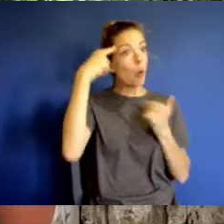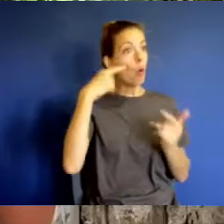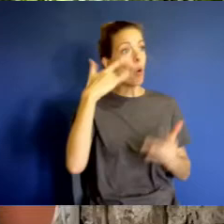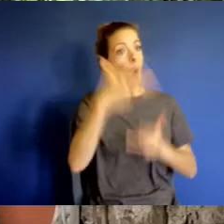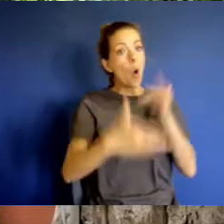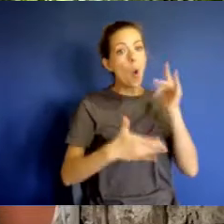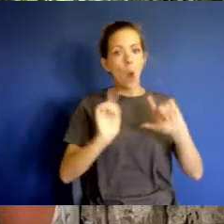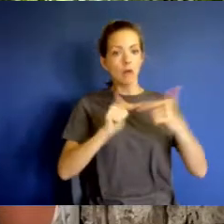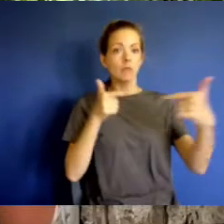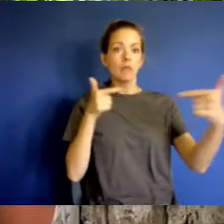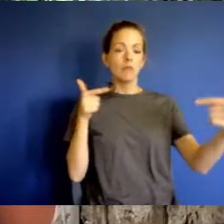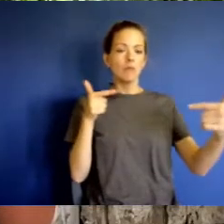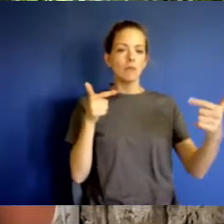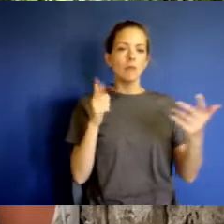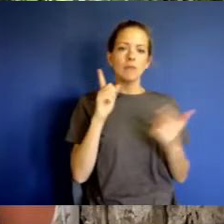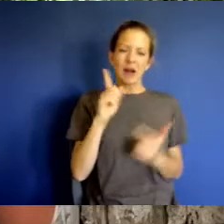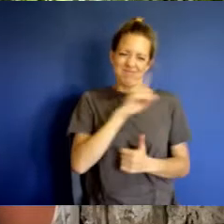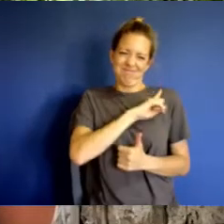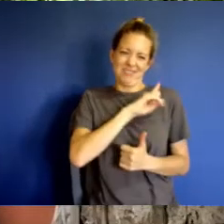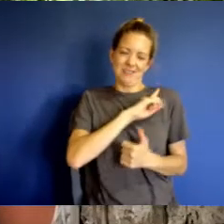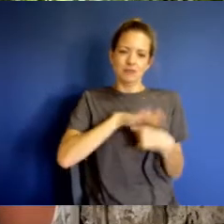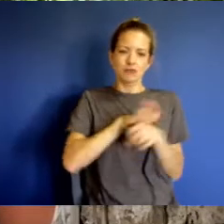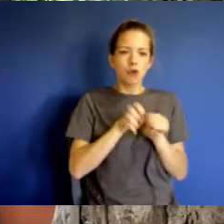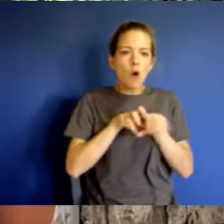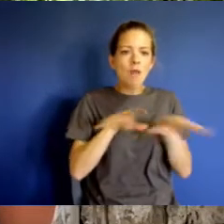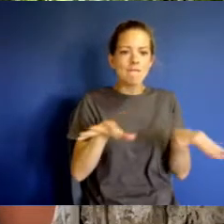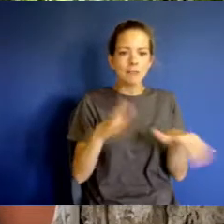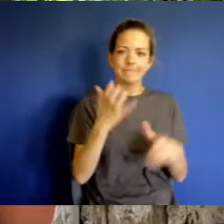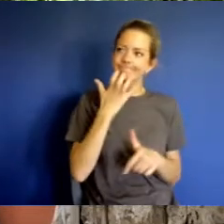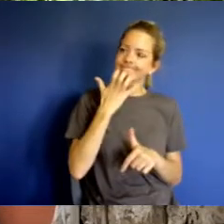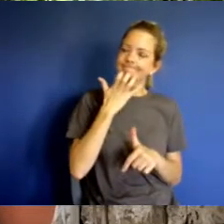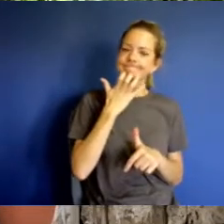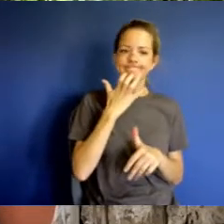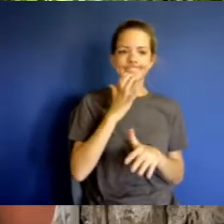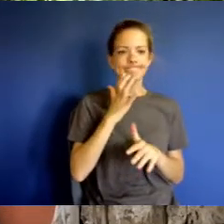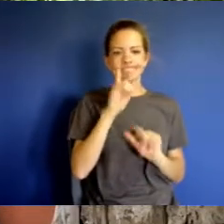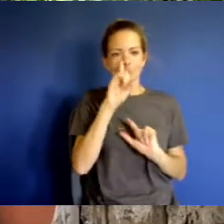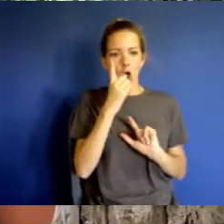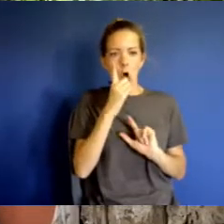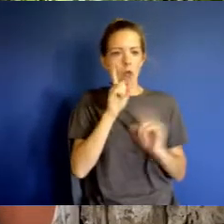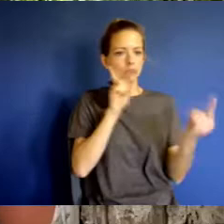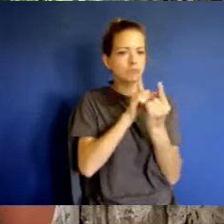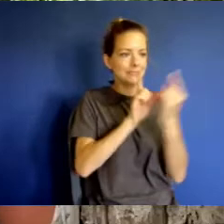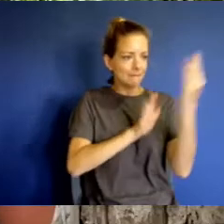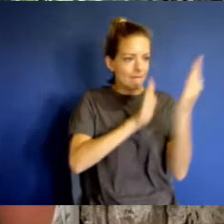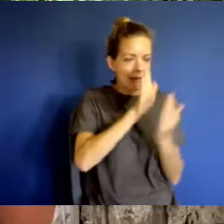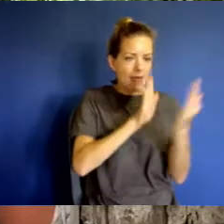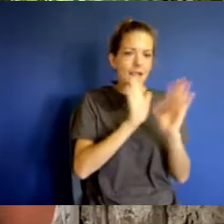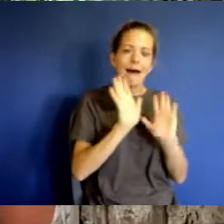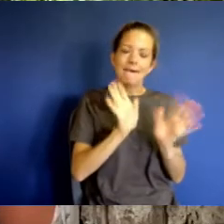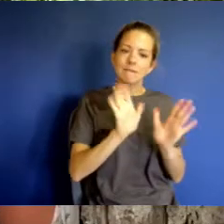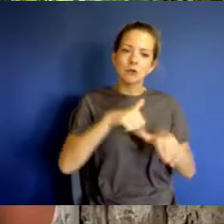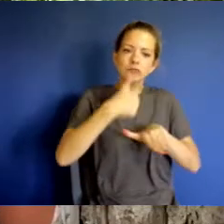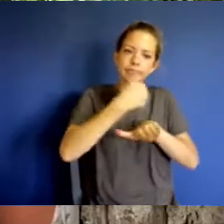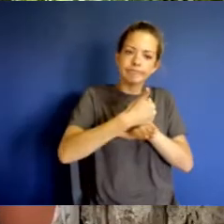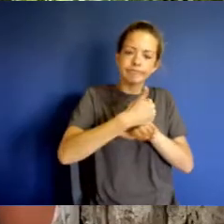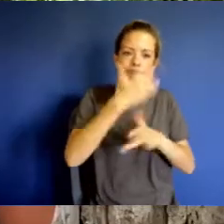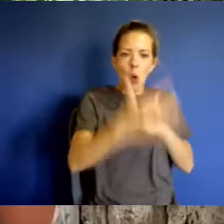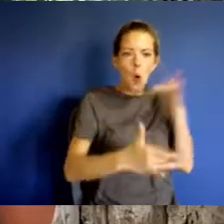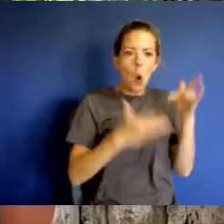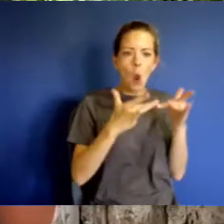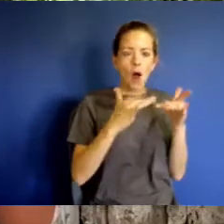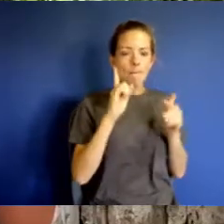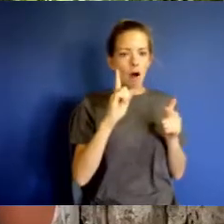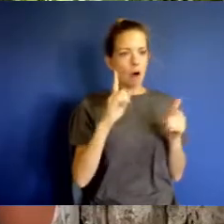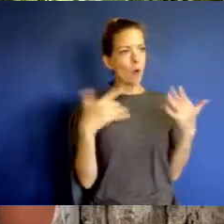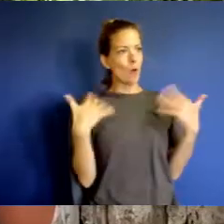kind of been forced into it in a way, it's actually been a really wonderful thing. We're so happy that Park Yoga